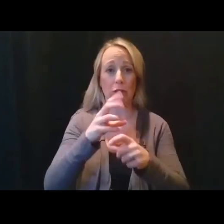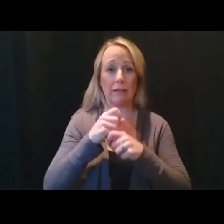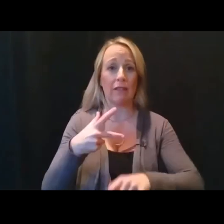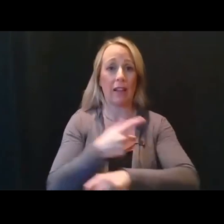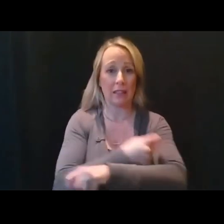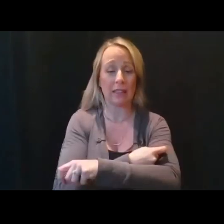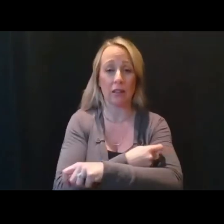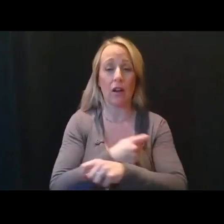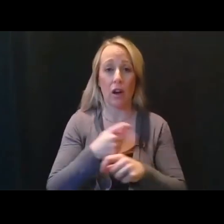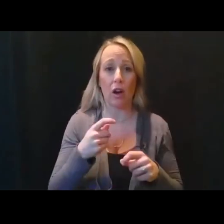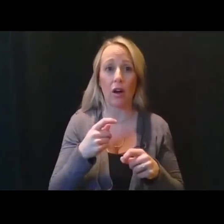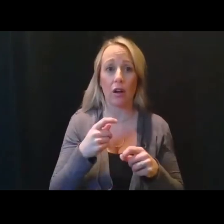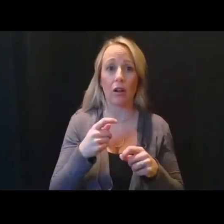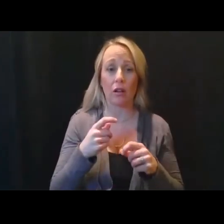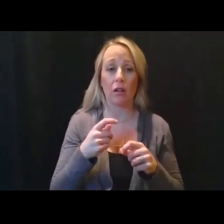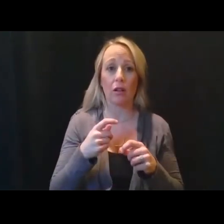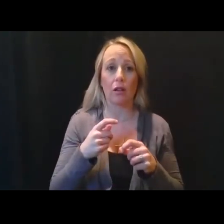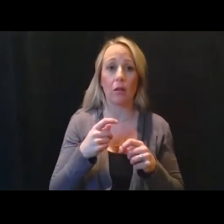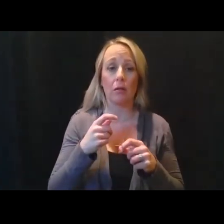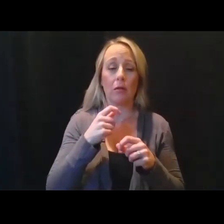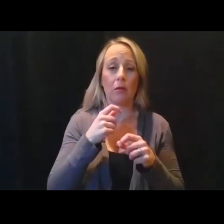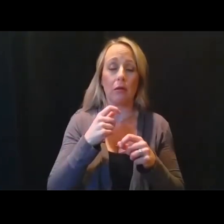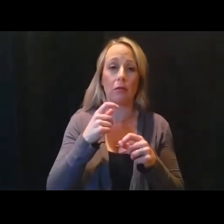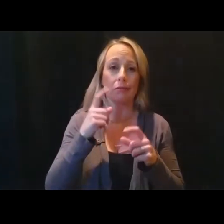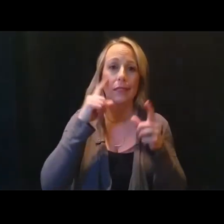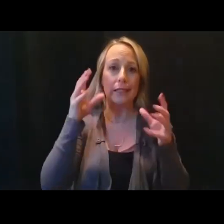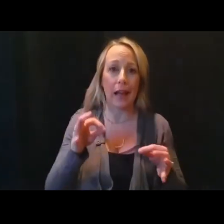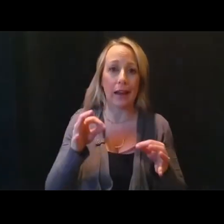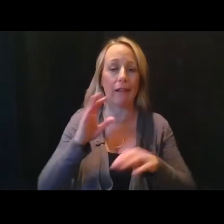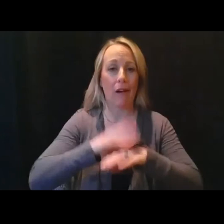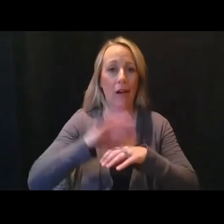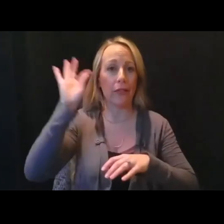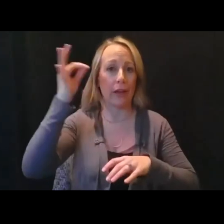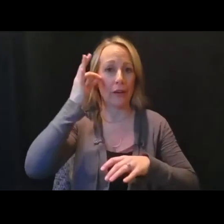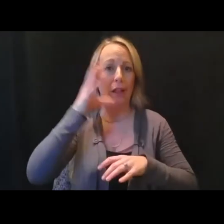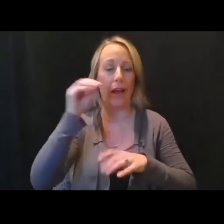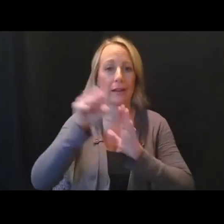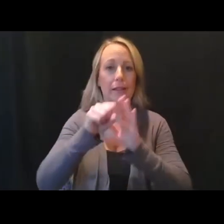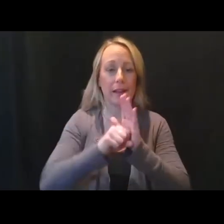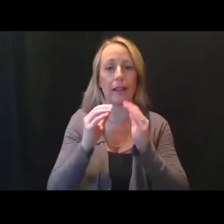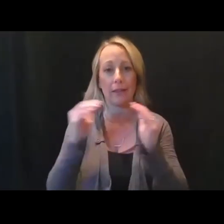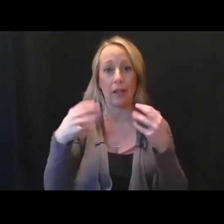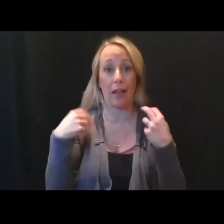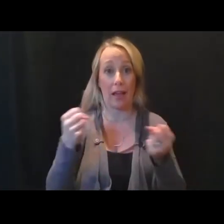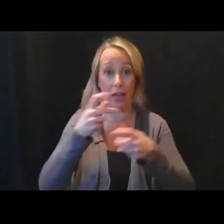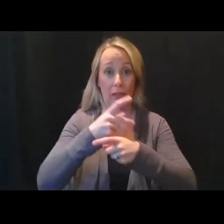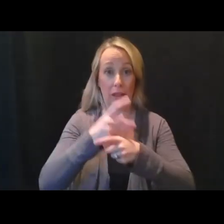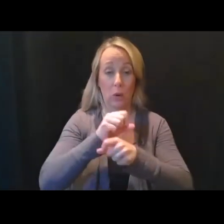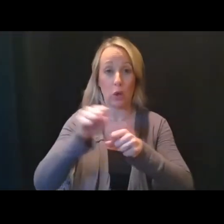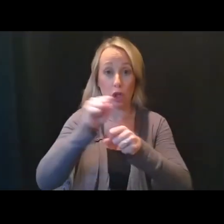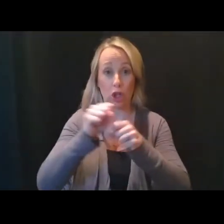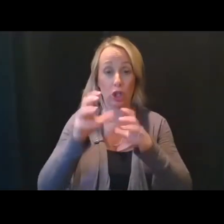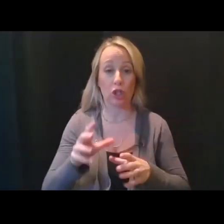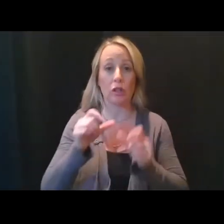made primarily at the federal and state levels. Healthcare workers, long-term